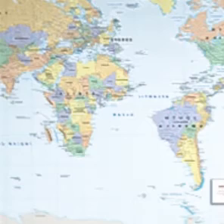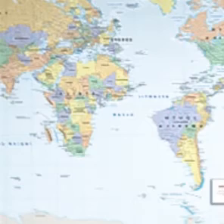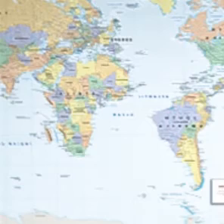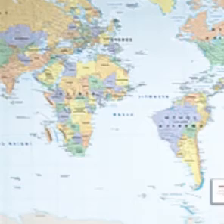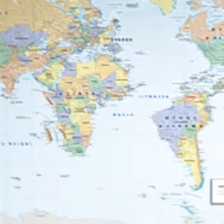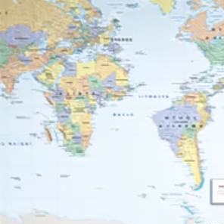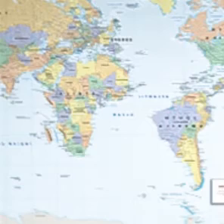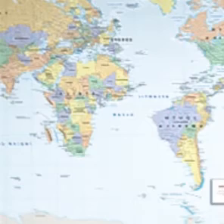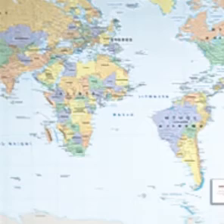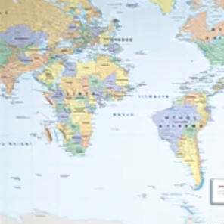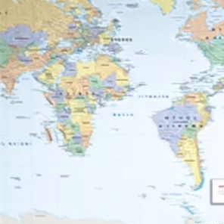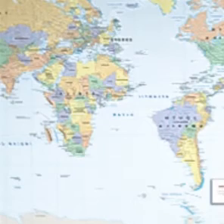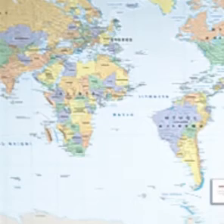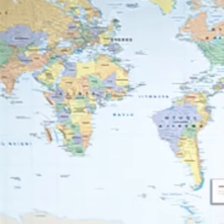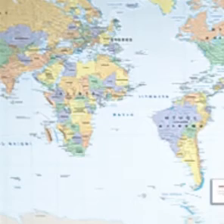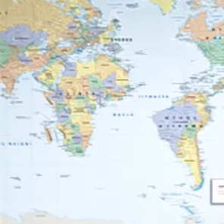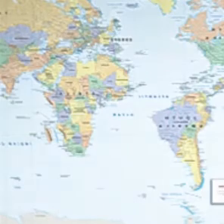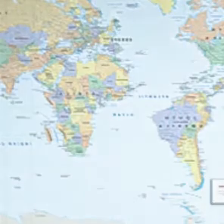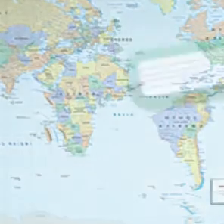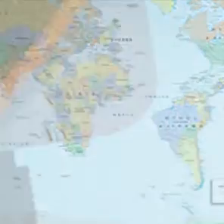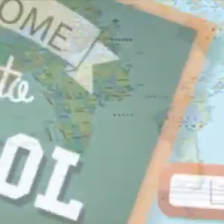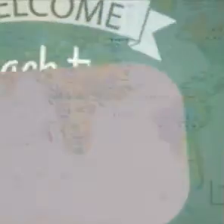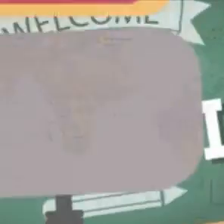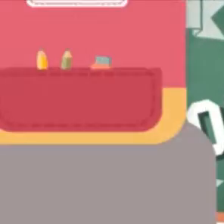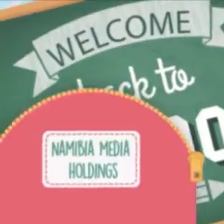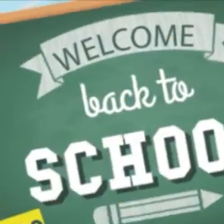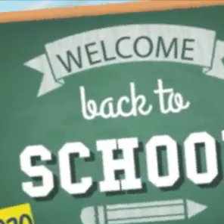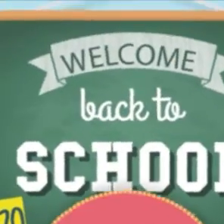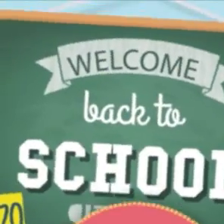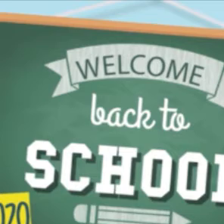tuned, grab your snacks, make sure you are focused.